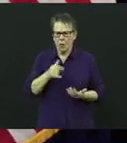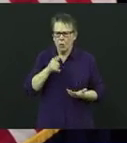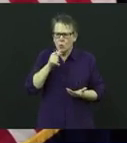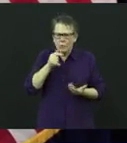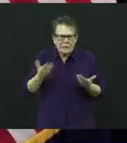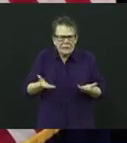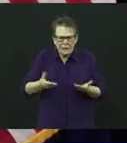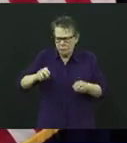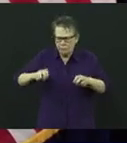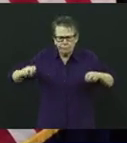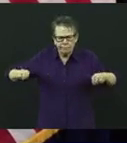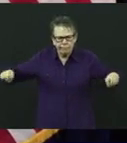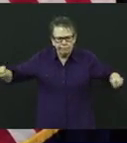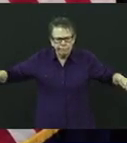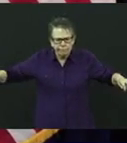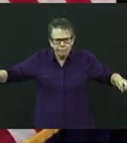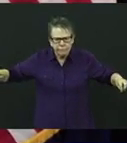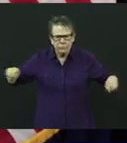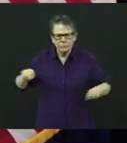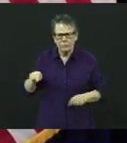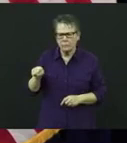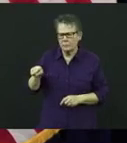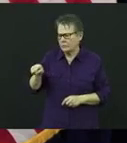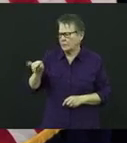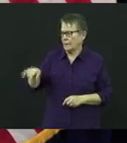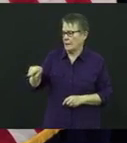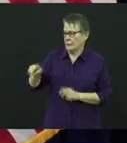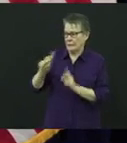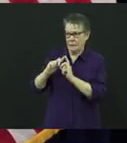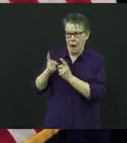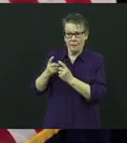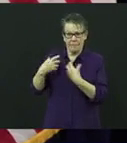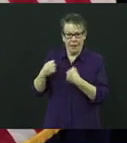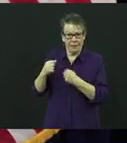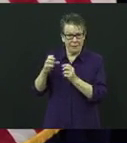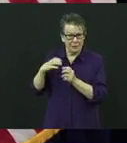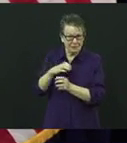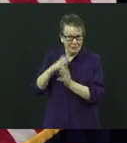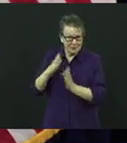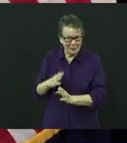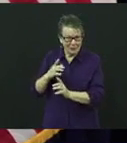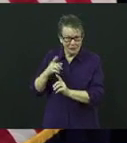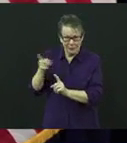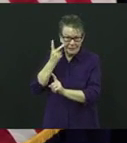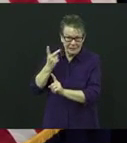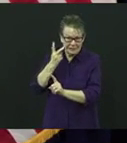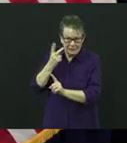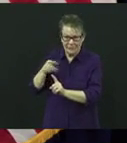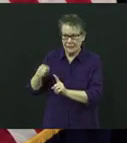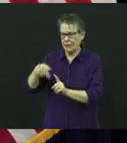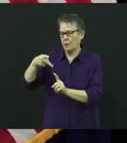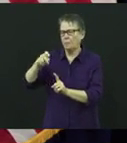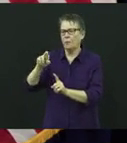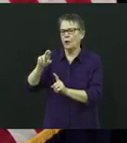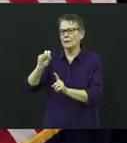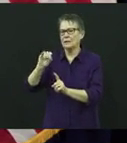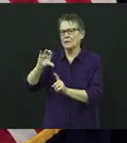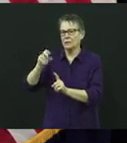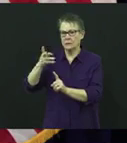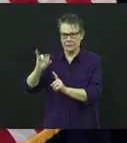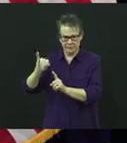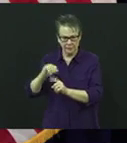left, another guy who increasingly needs no introduction, the Superintendent of the State Police, Colonel Pat Callahan. And we are also